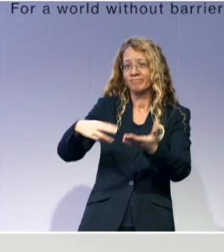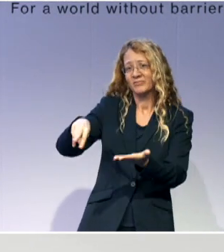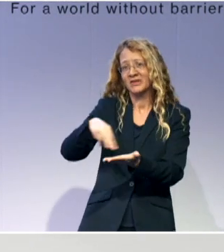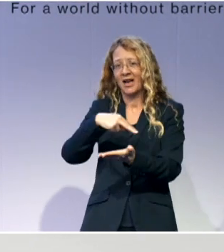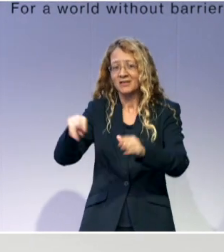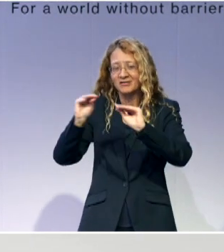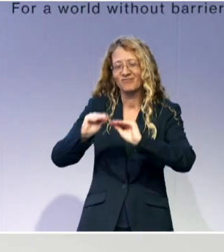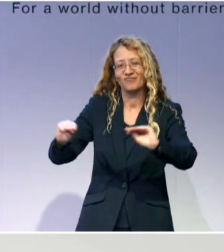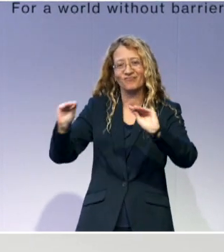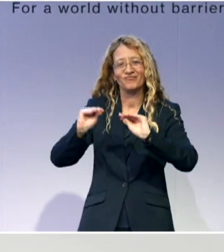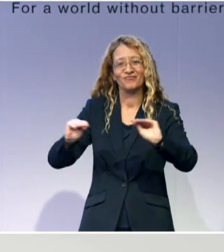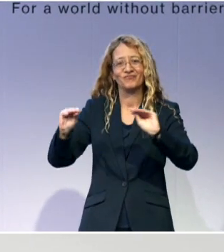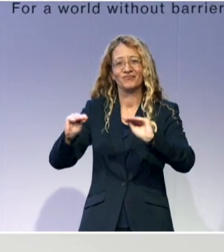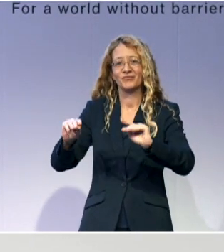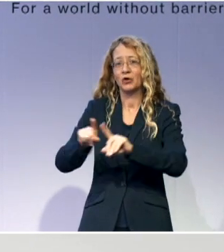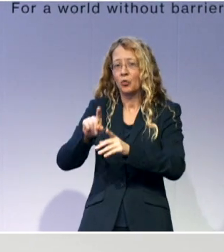inclusive dance.